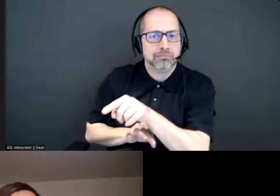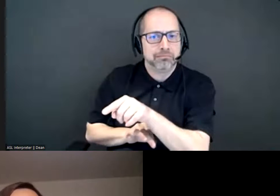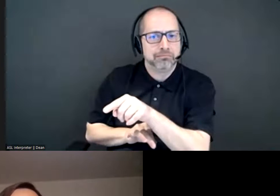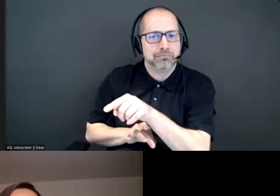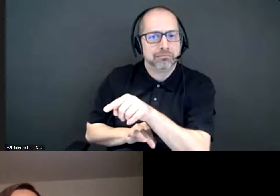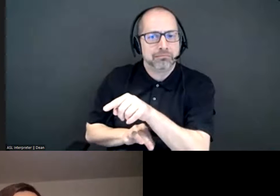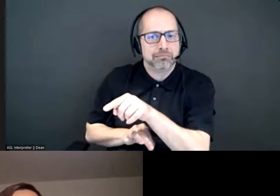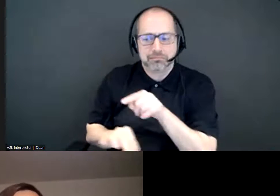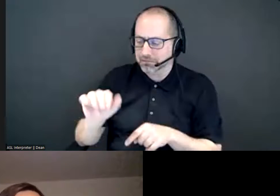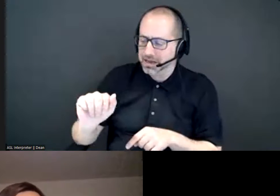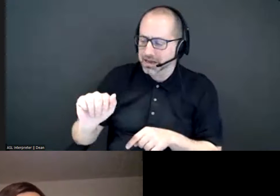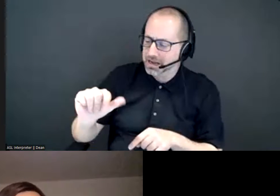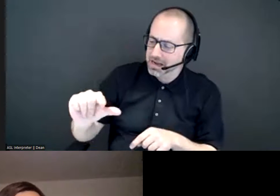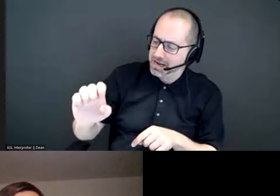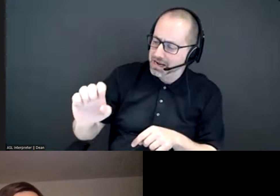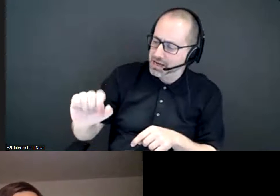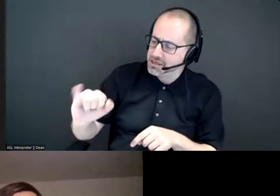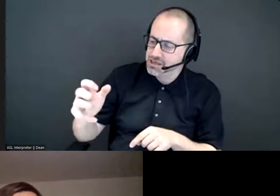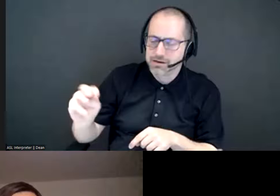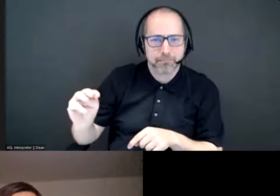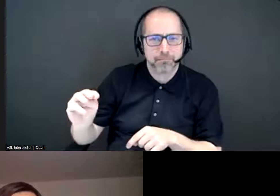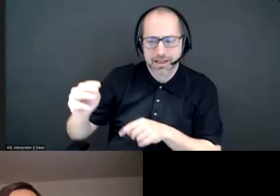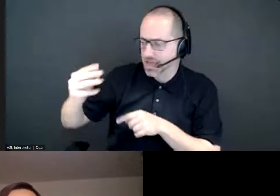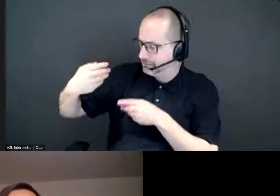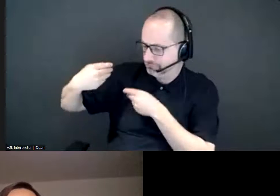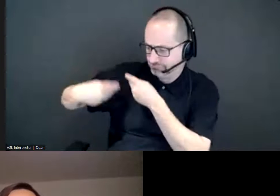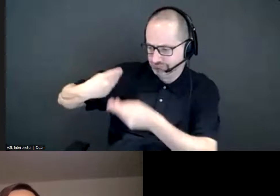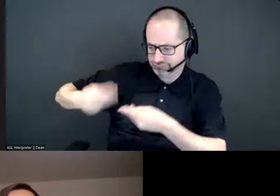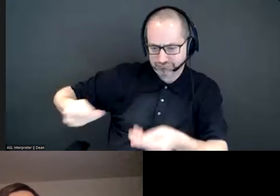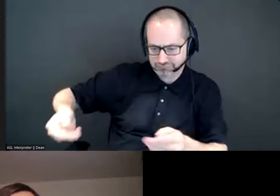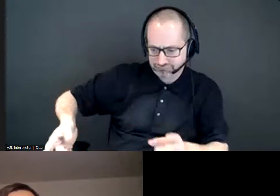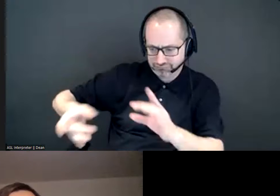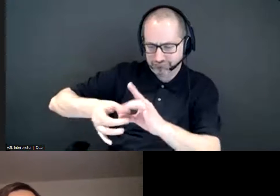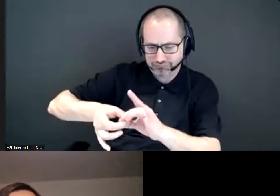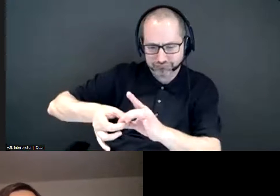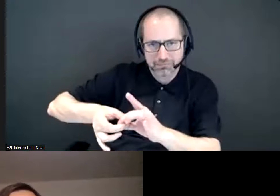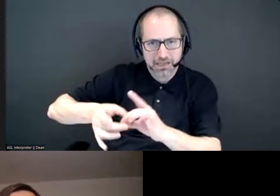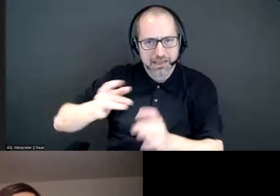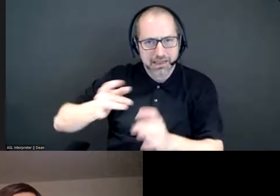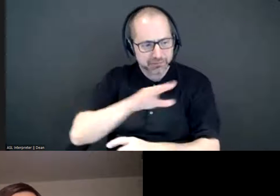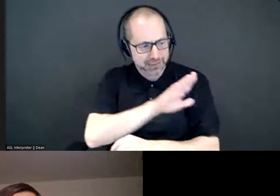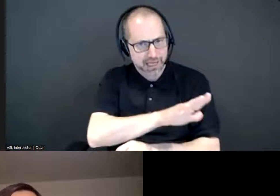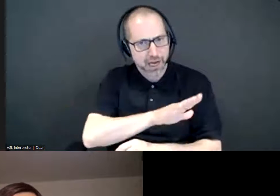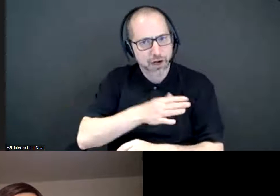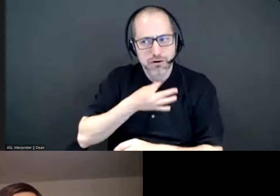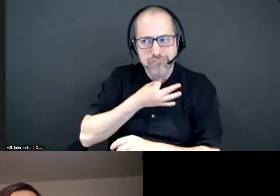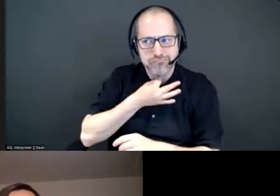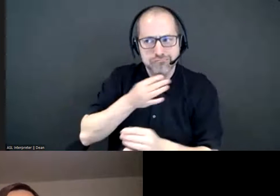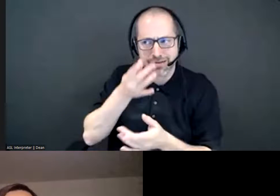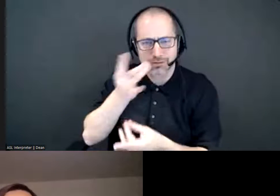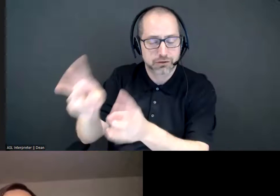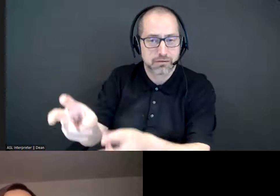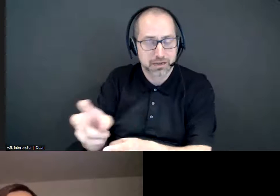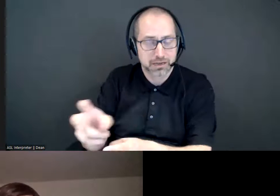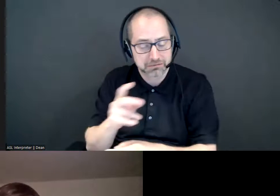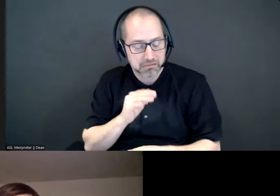chose ageism and intergenerational connections as the topic of interest for them for this year, for that particular